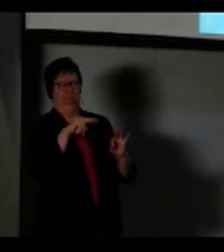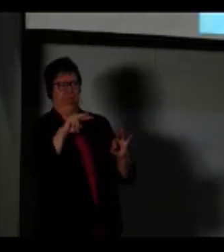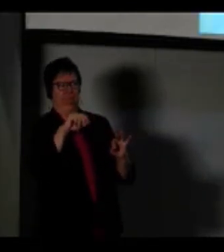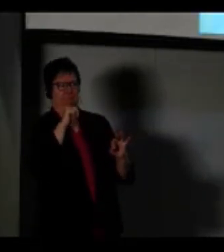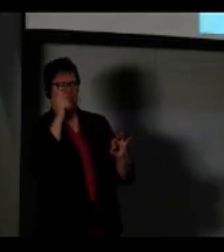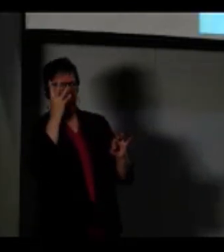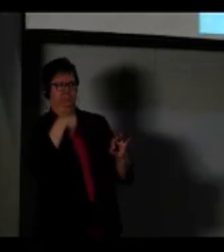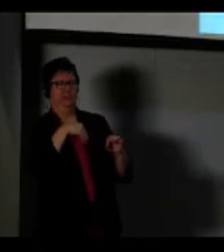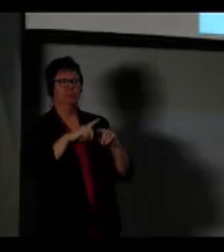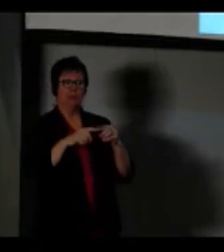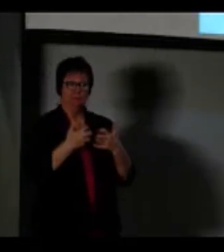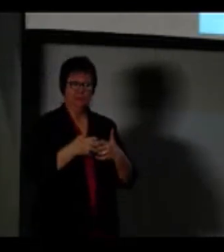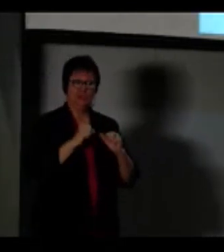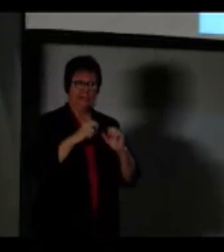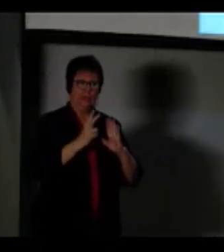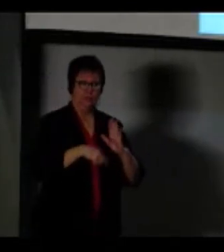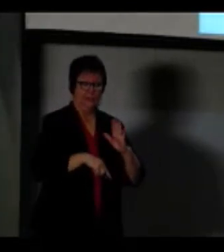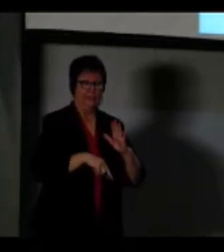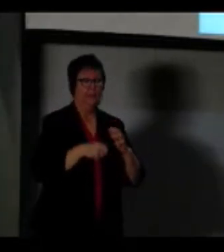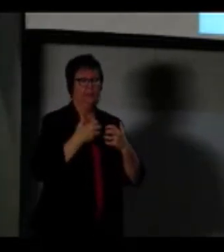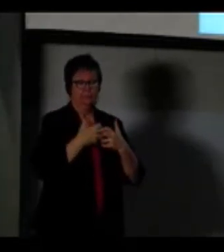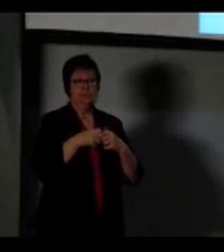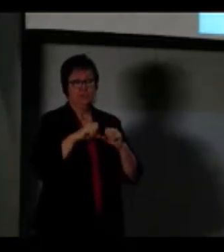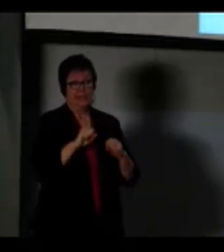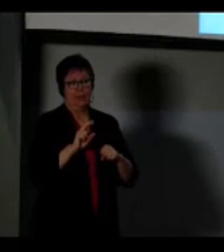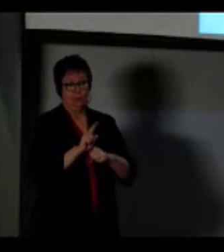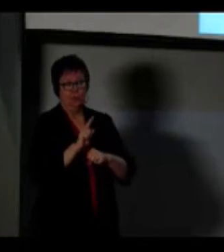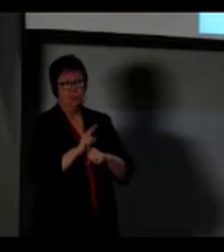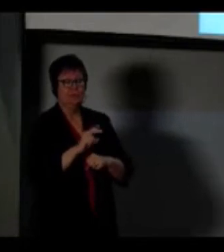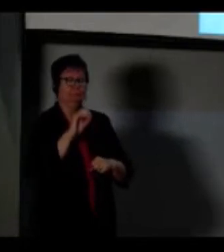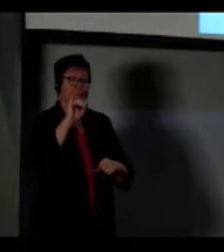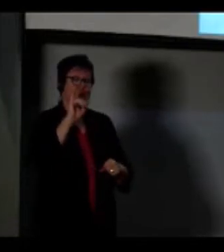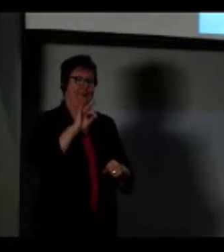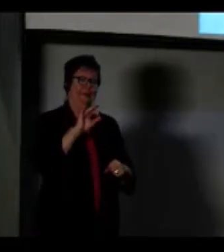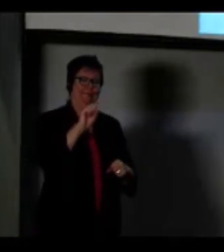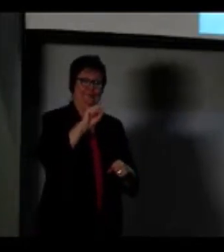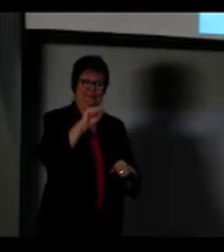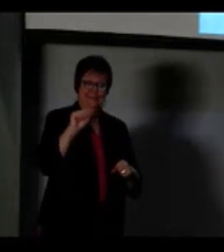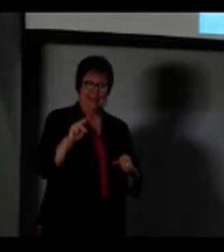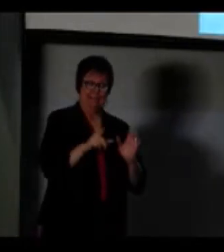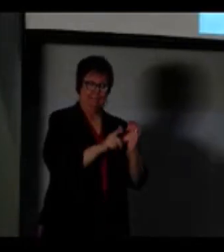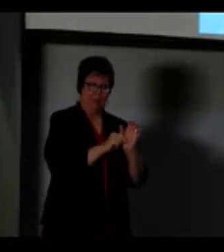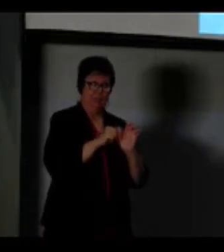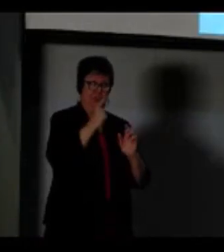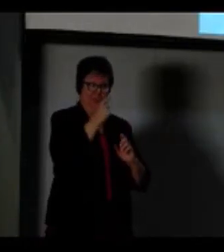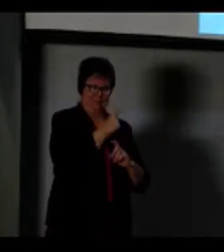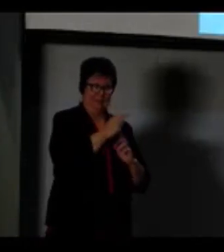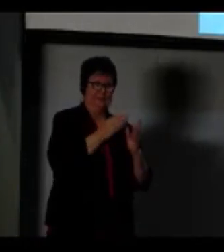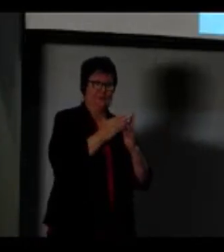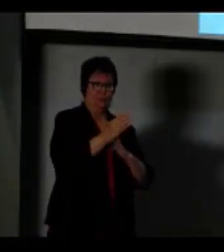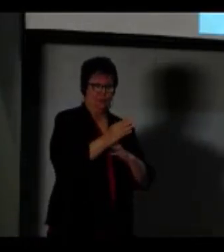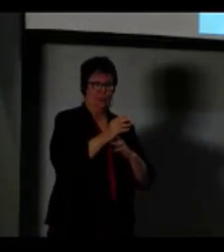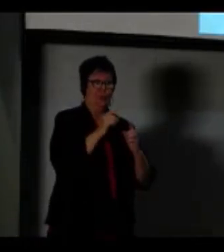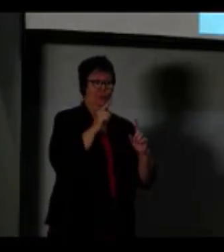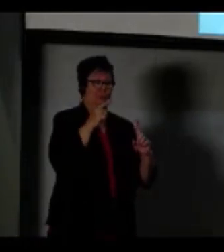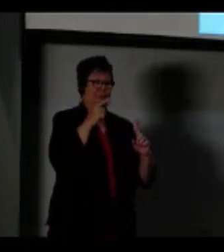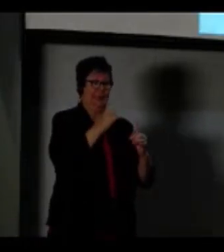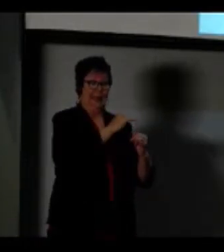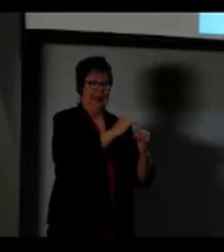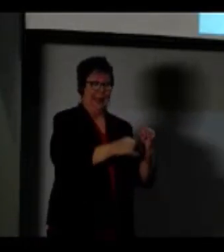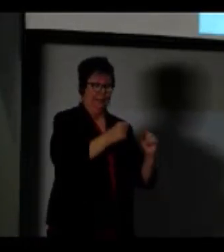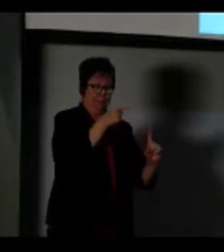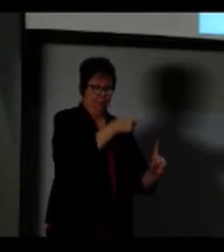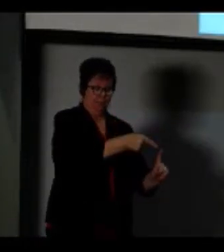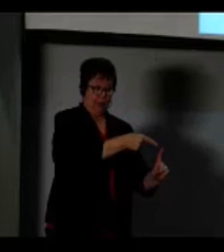and use. So at SAM, we're publishing our linked open data through a Sparkle endpoint, as well as on our